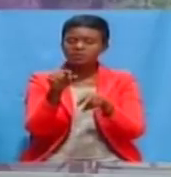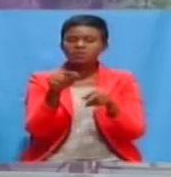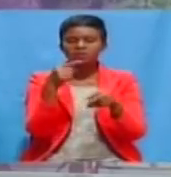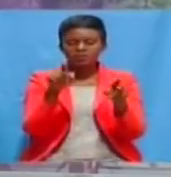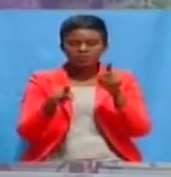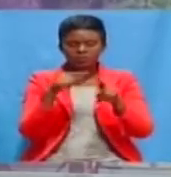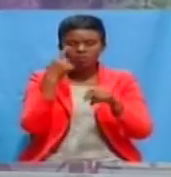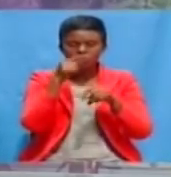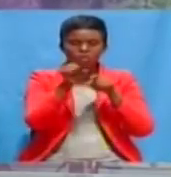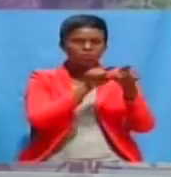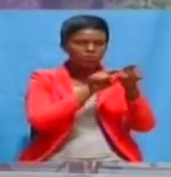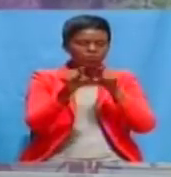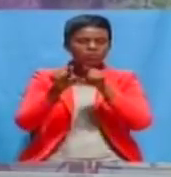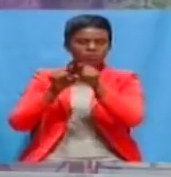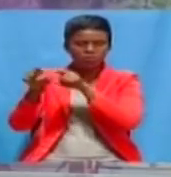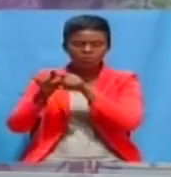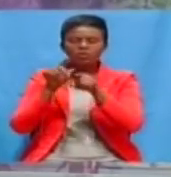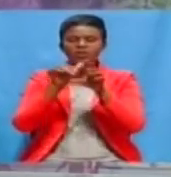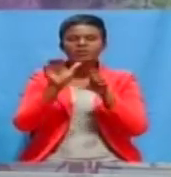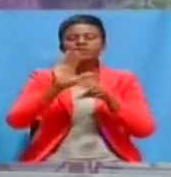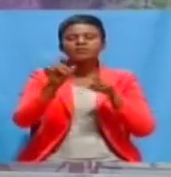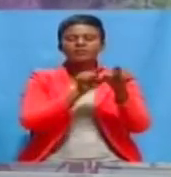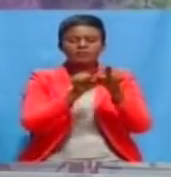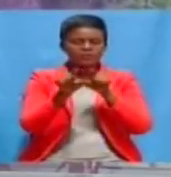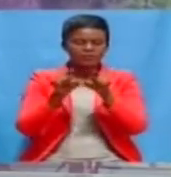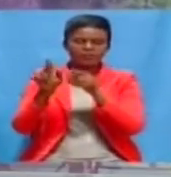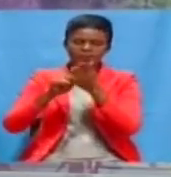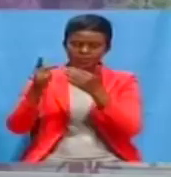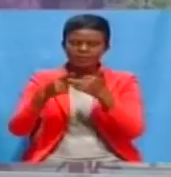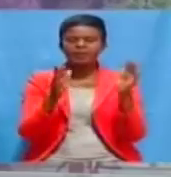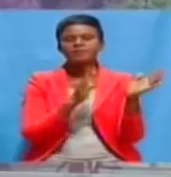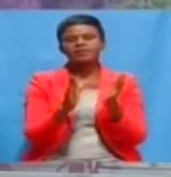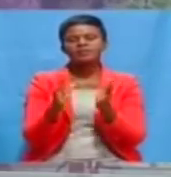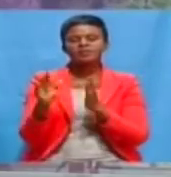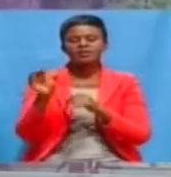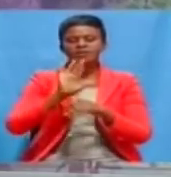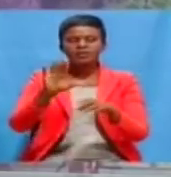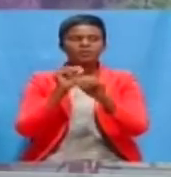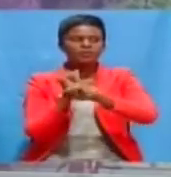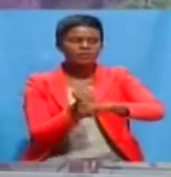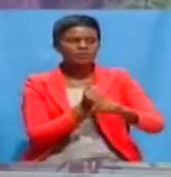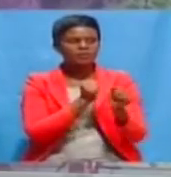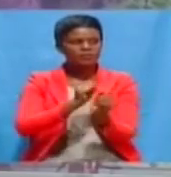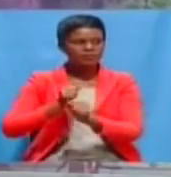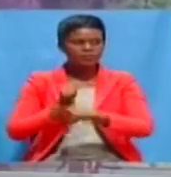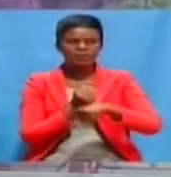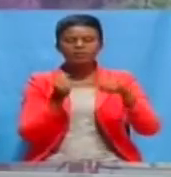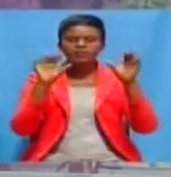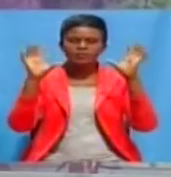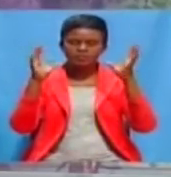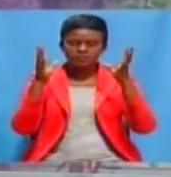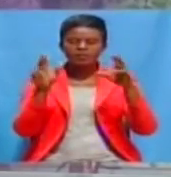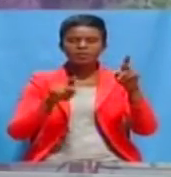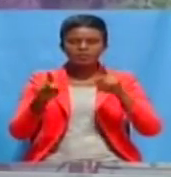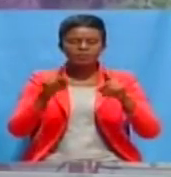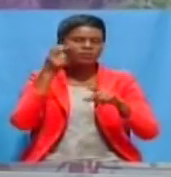were competing in the regatta competition. The event is a preparatory for the Kuomboka ceremony of the Lozi people.